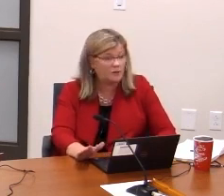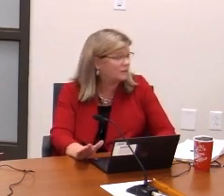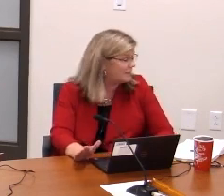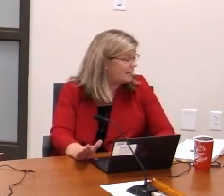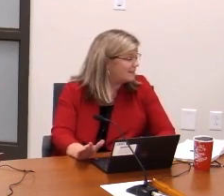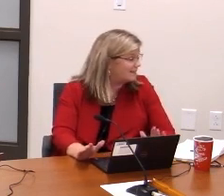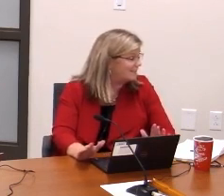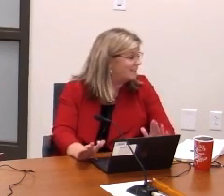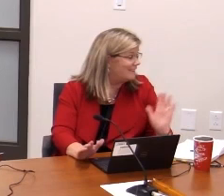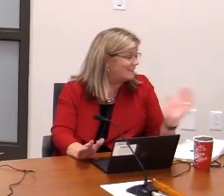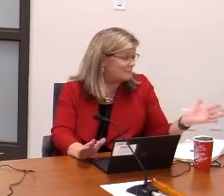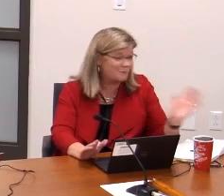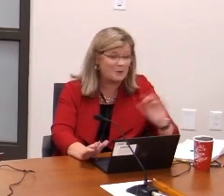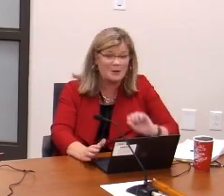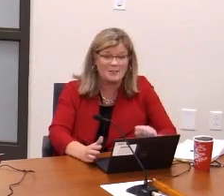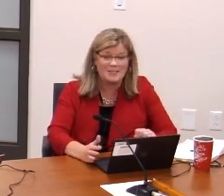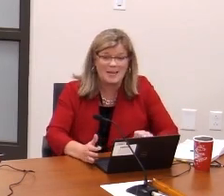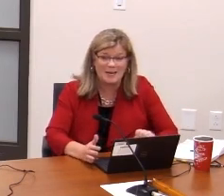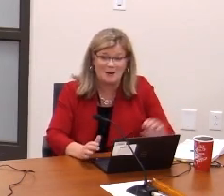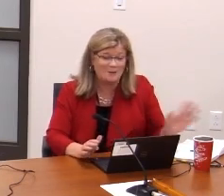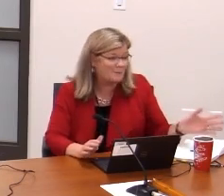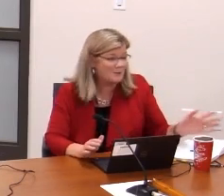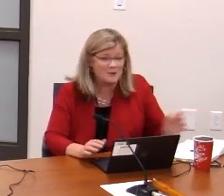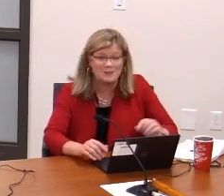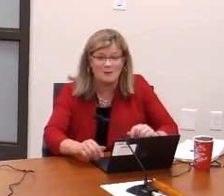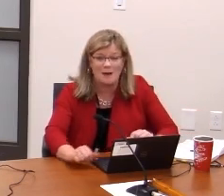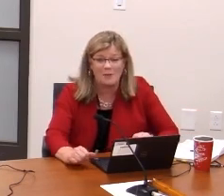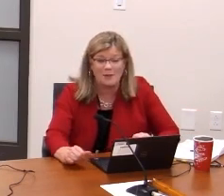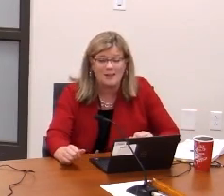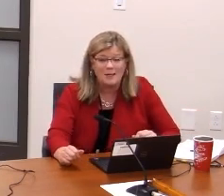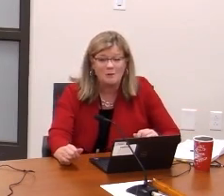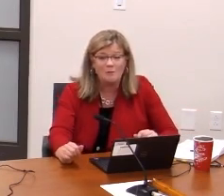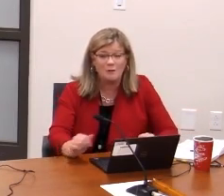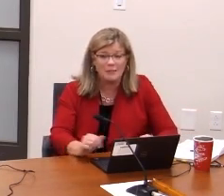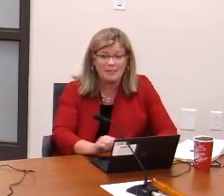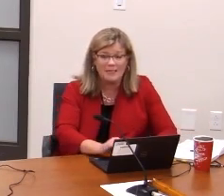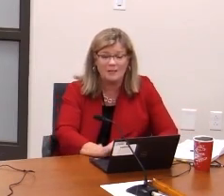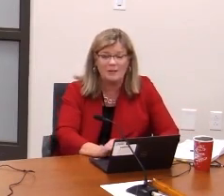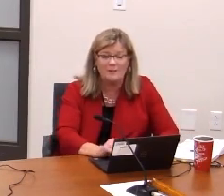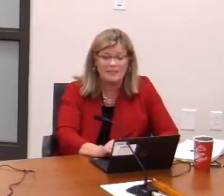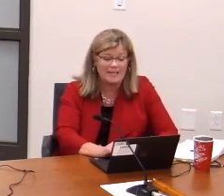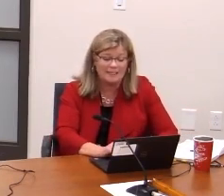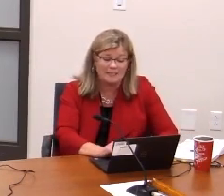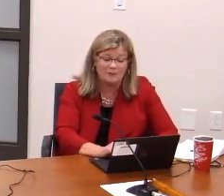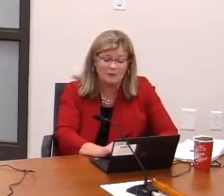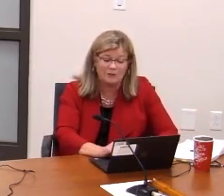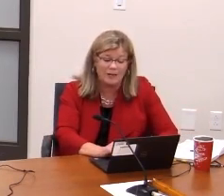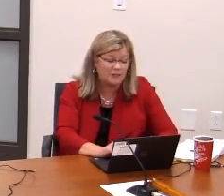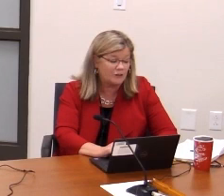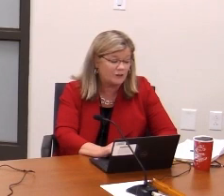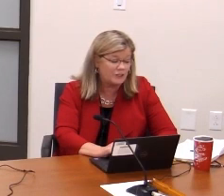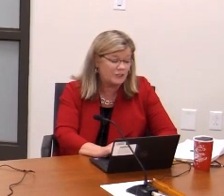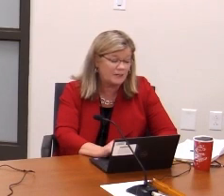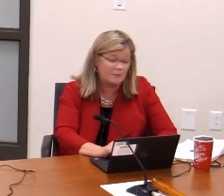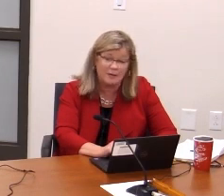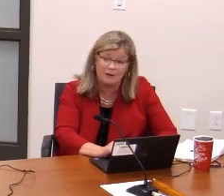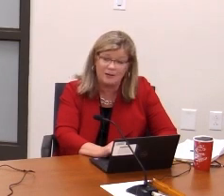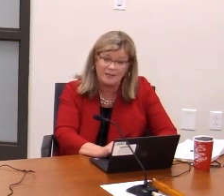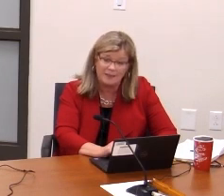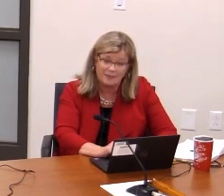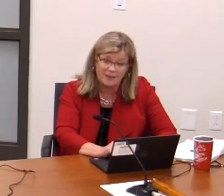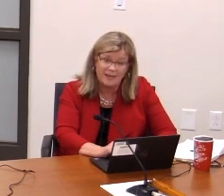taken a very strong stance. Some of them are here today, and I don't want to put words in their mouth that we really, even at that level, they're not